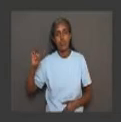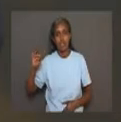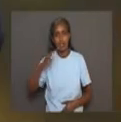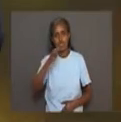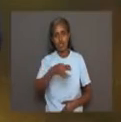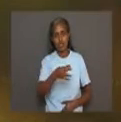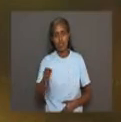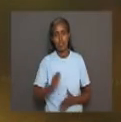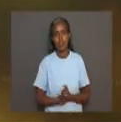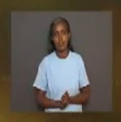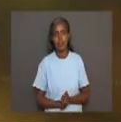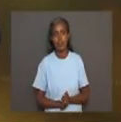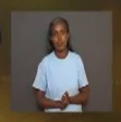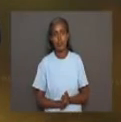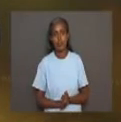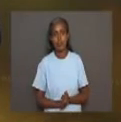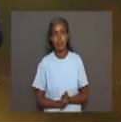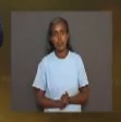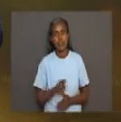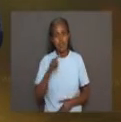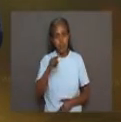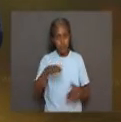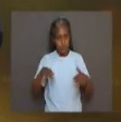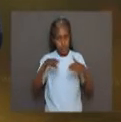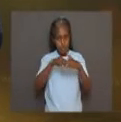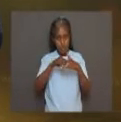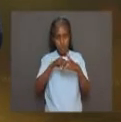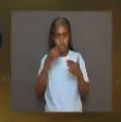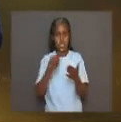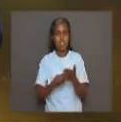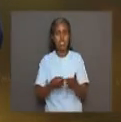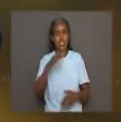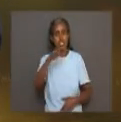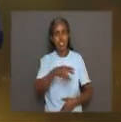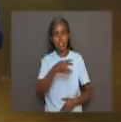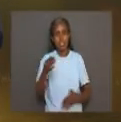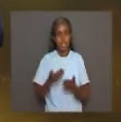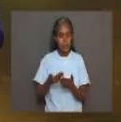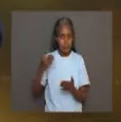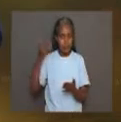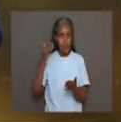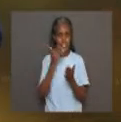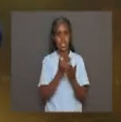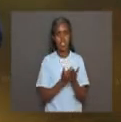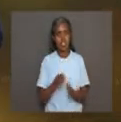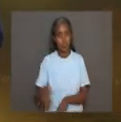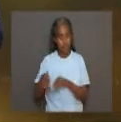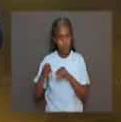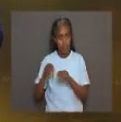chart. You were introduced to this chart in a previous lesson,